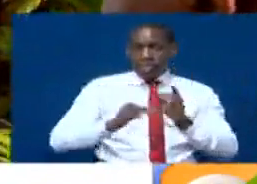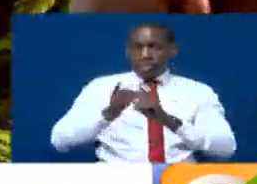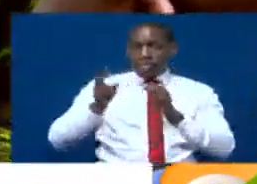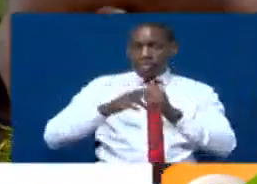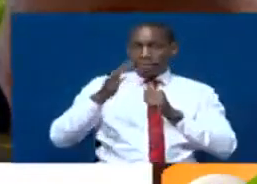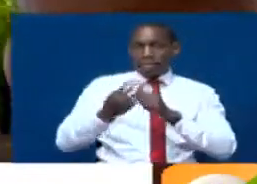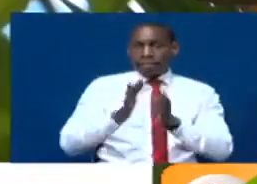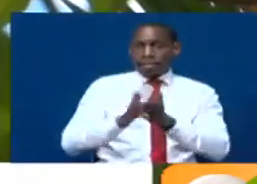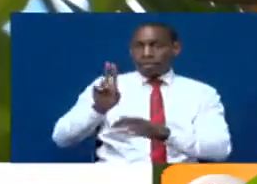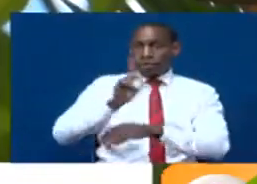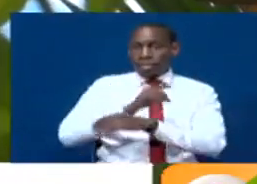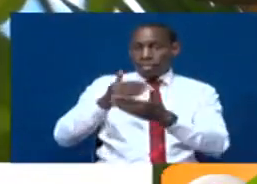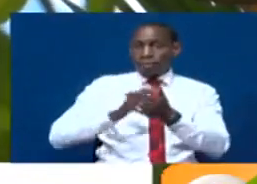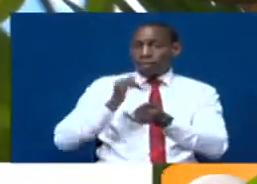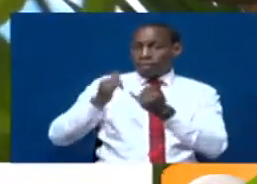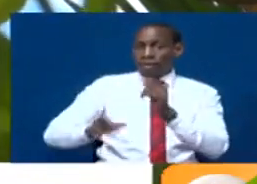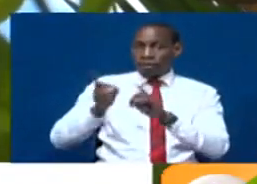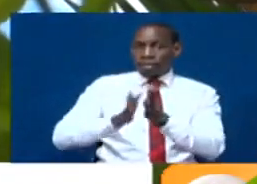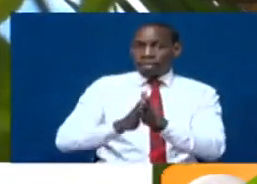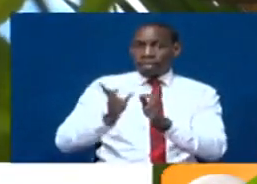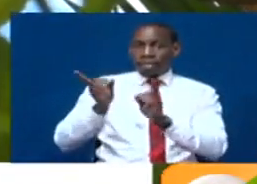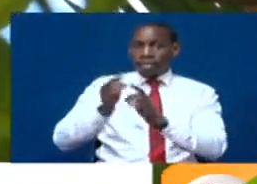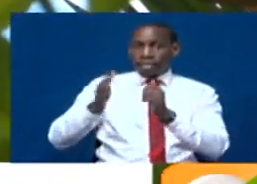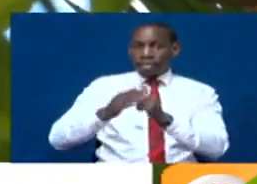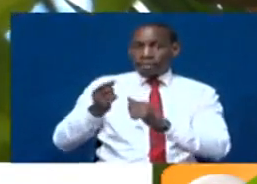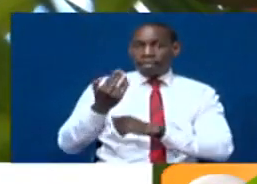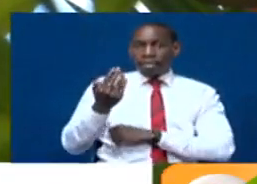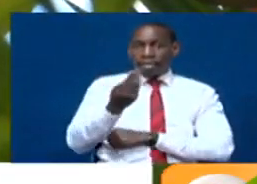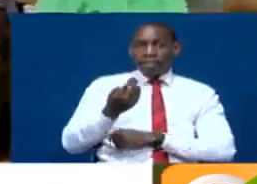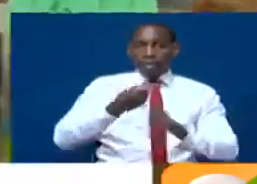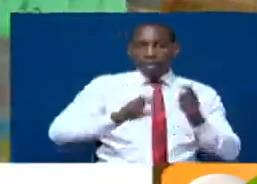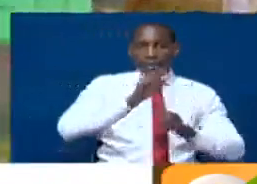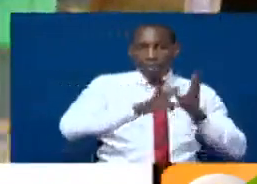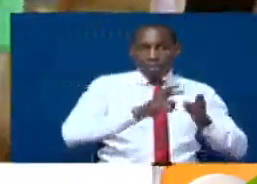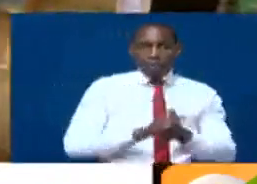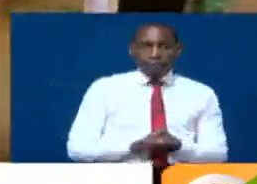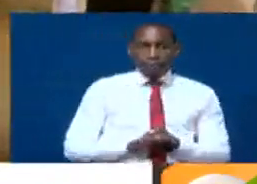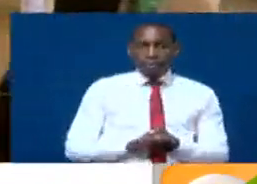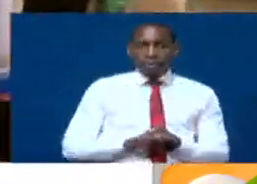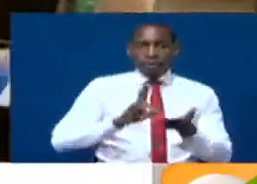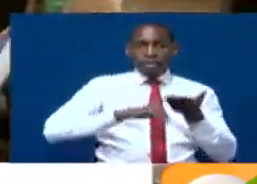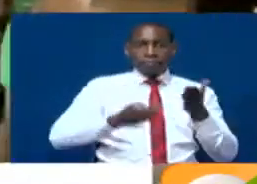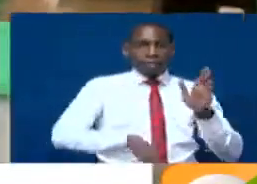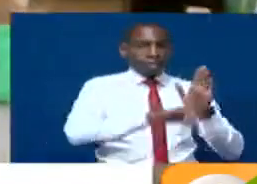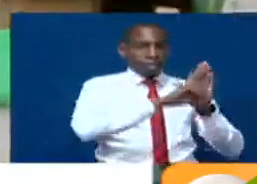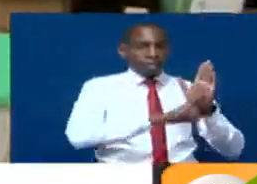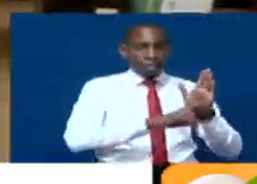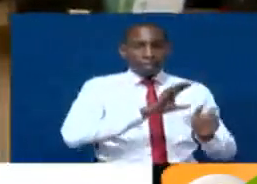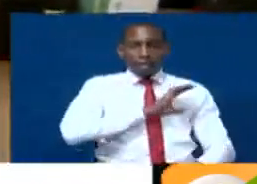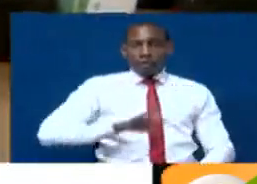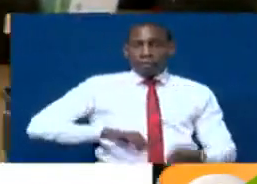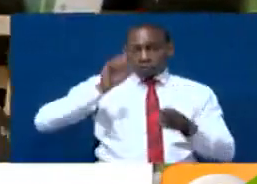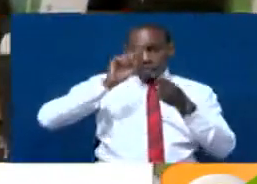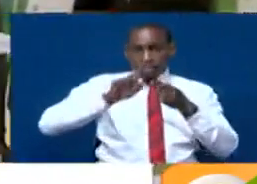April, 2 days ahead of the deadline of the 9th of April 2022. In the defeated regulations, the Commission sought